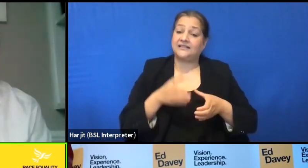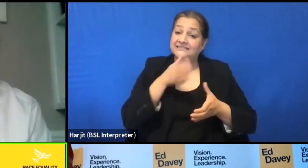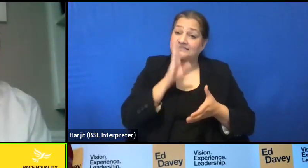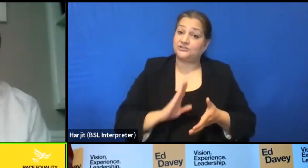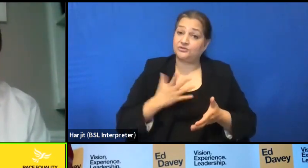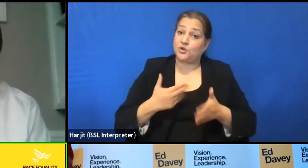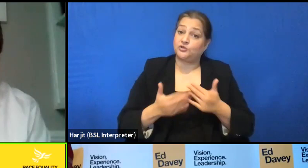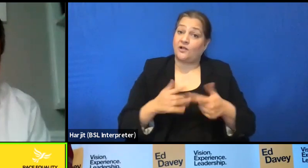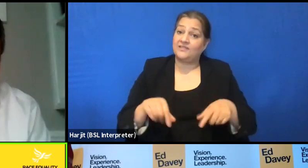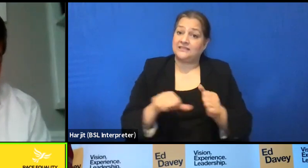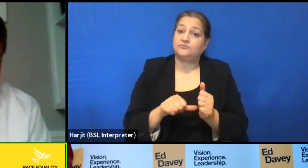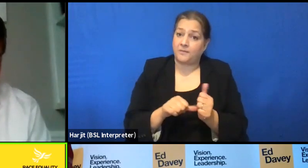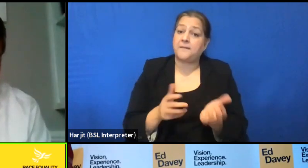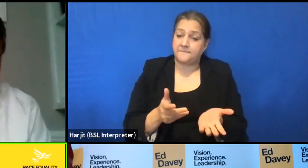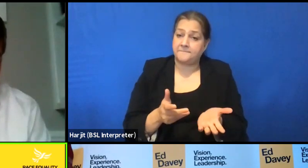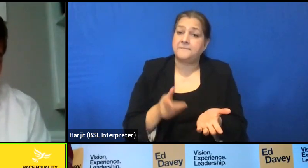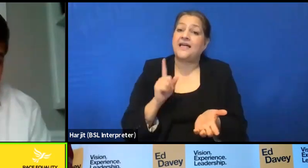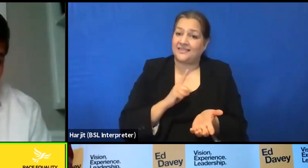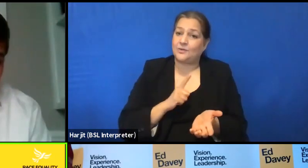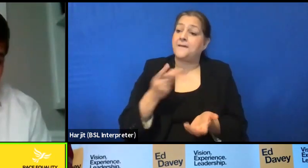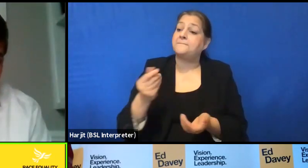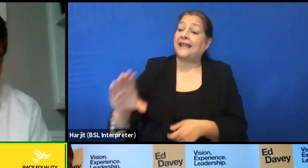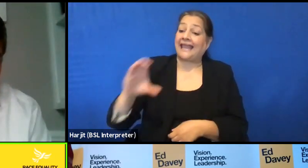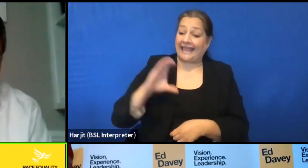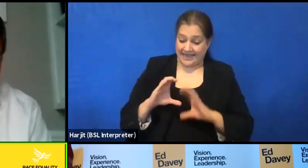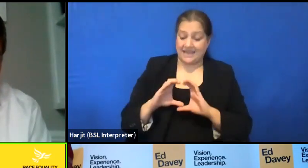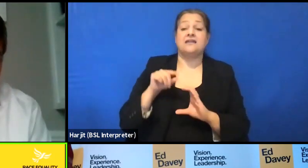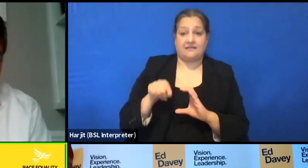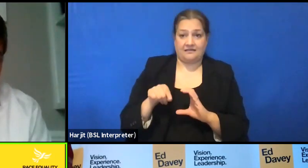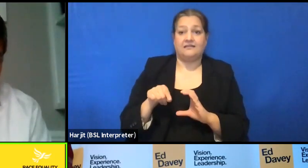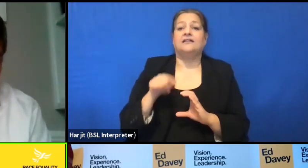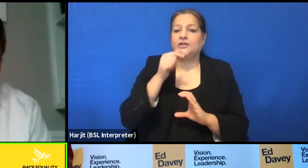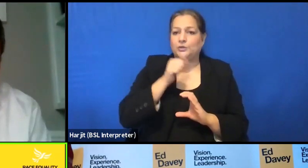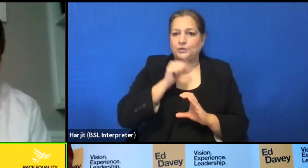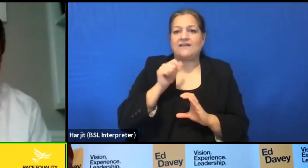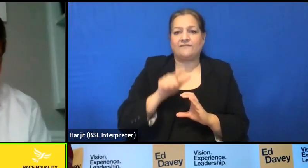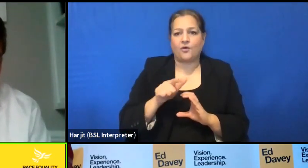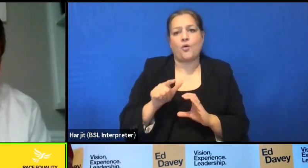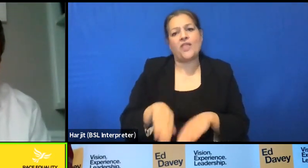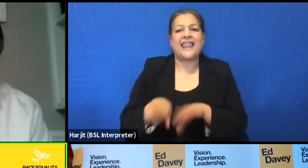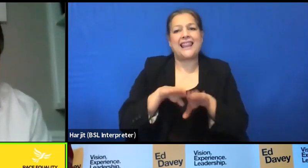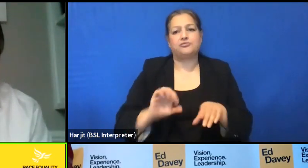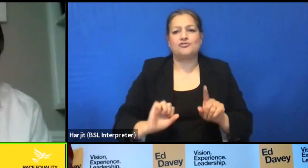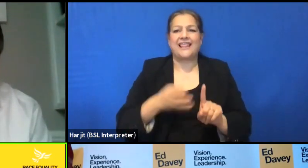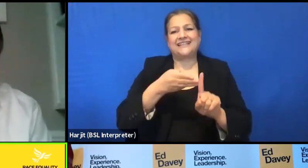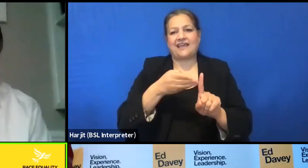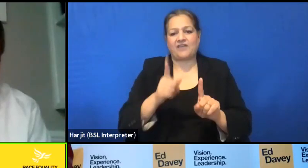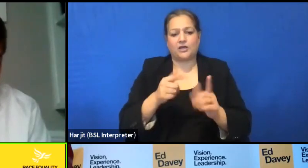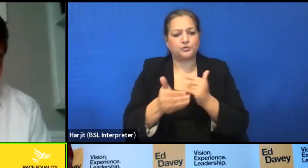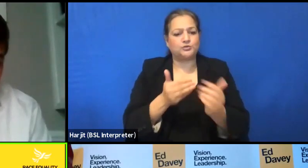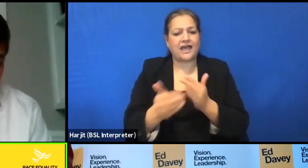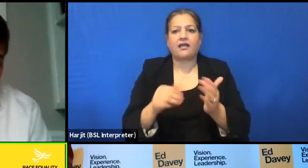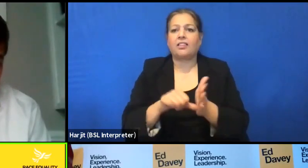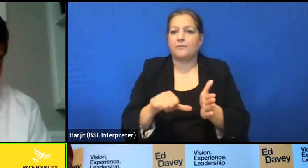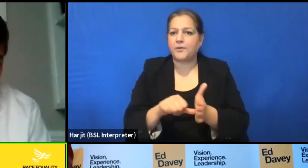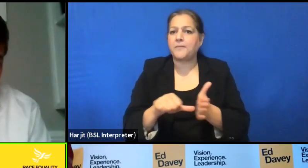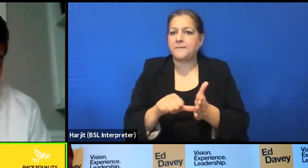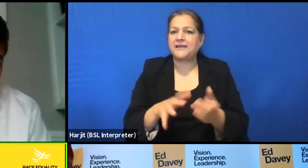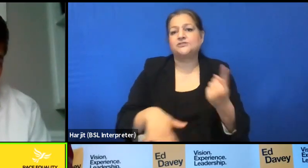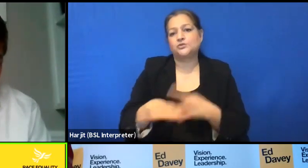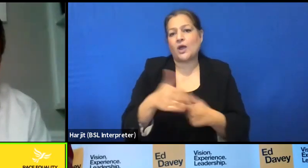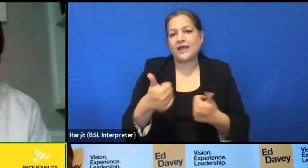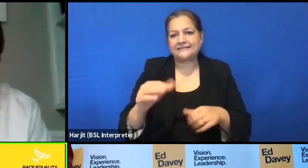let's also ensure that that money is being used for that great liberal endeavor of tackling this problem in society once and